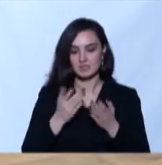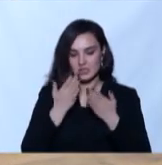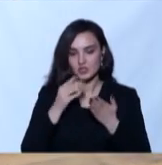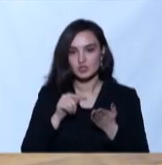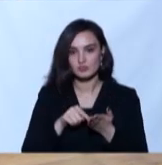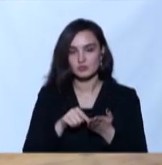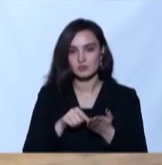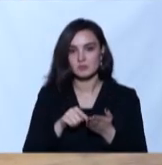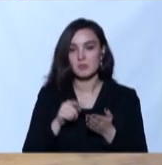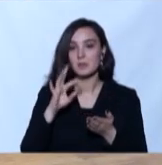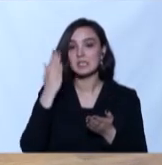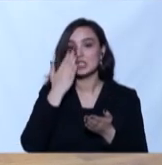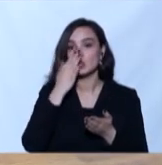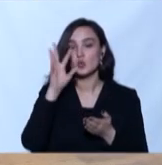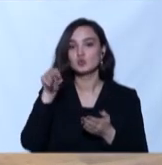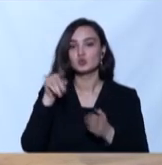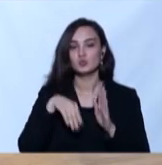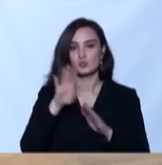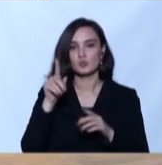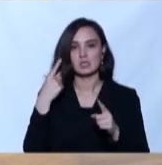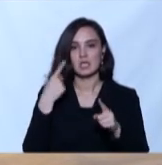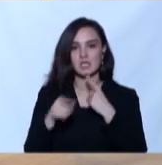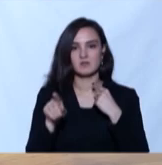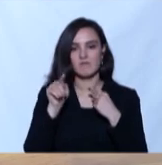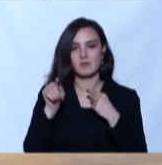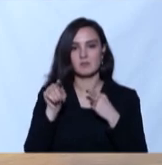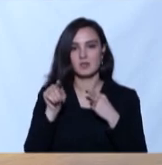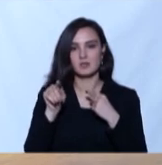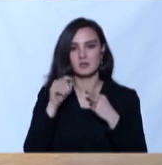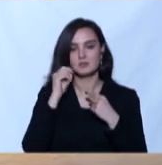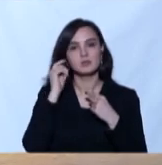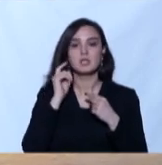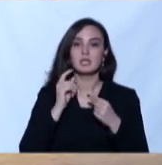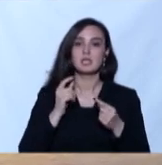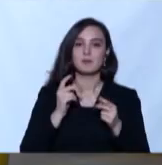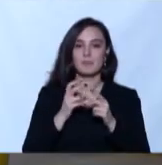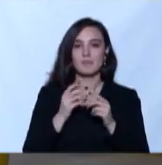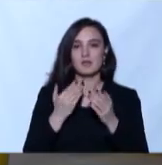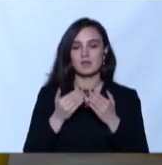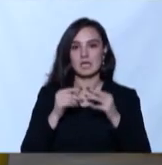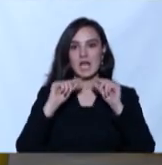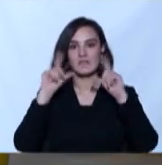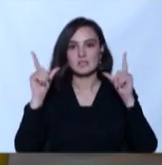in the movie is more showing a difference between the waking life and the sleeping life. It's